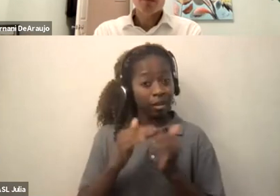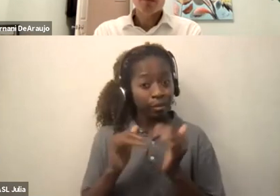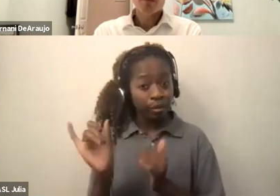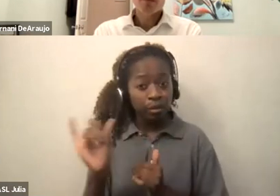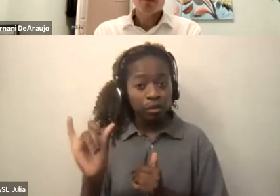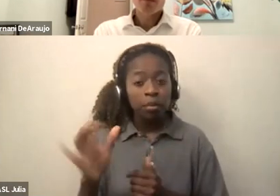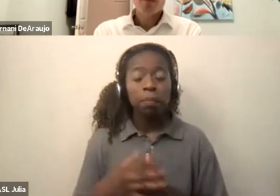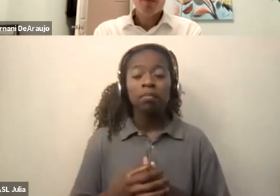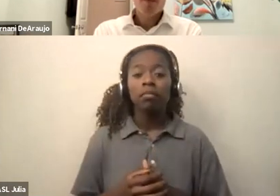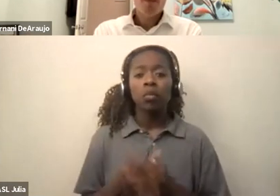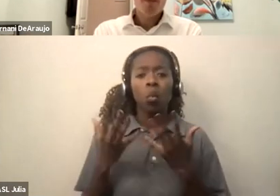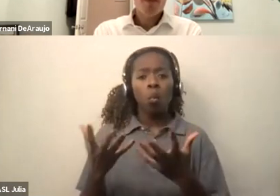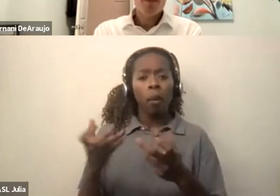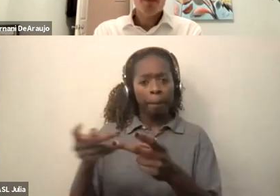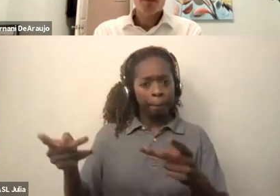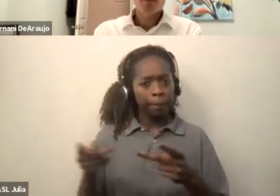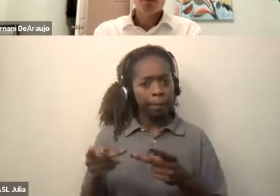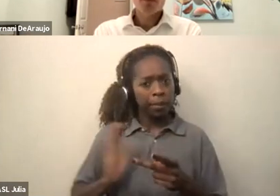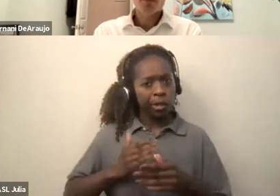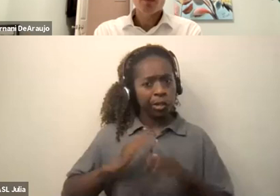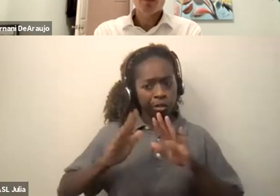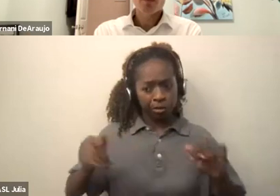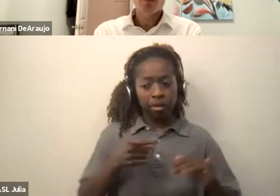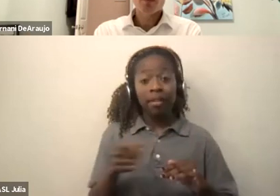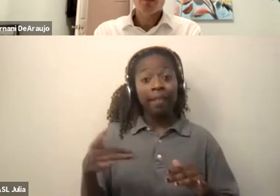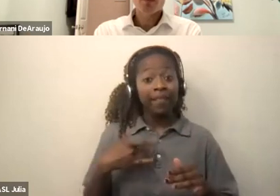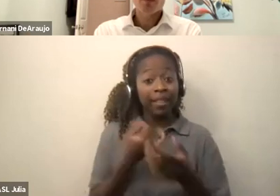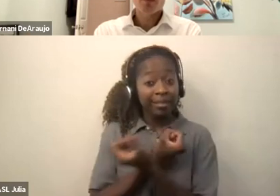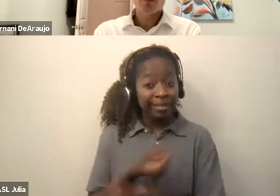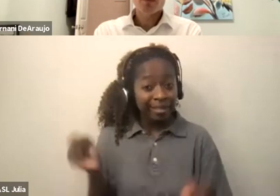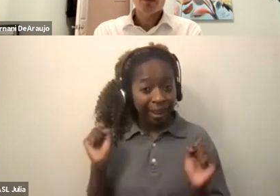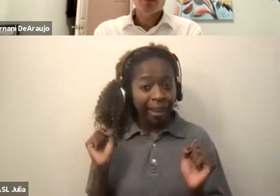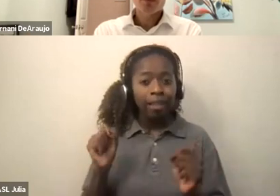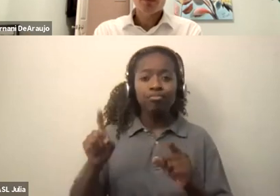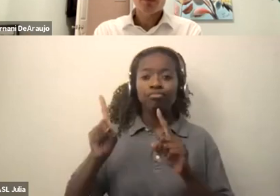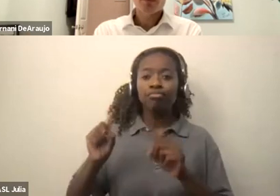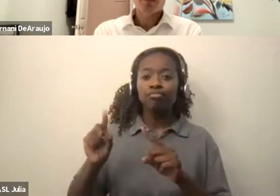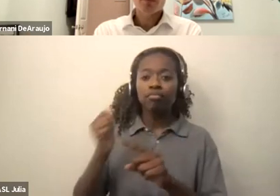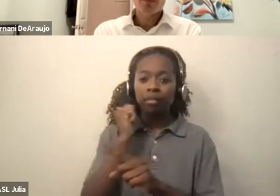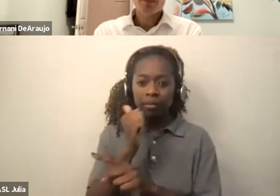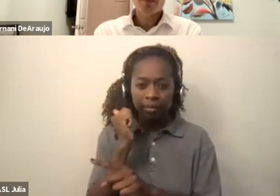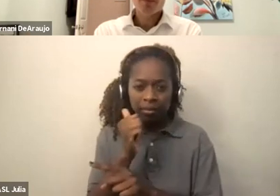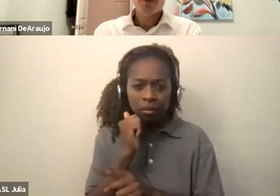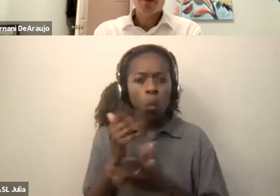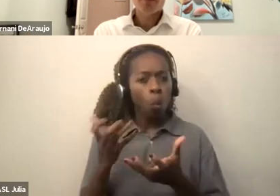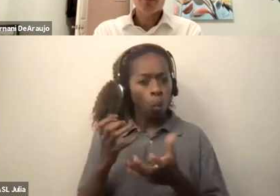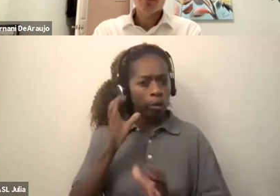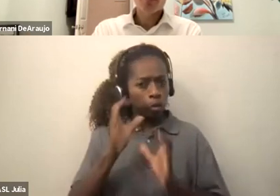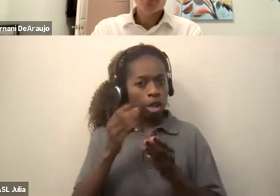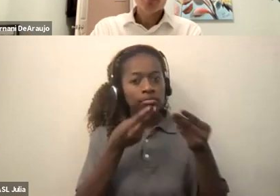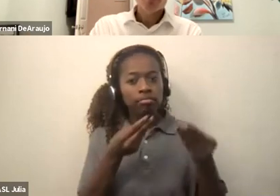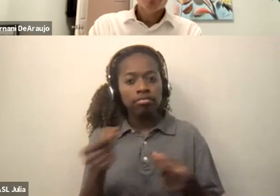for a place for our children to feel safe to go to and for communication to be better and there's no